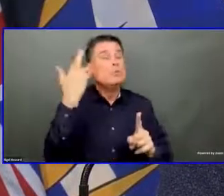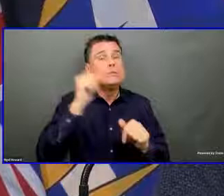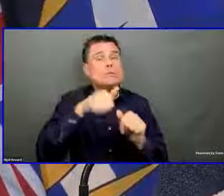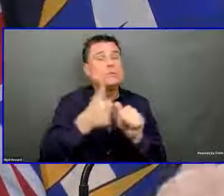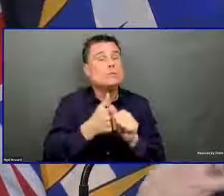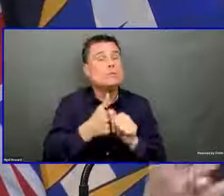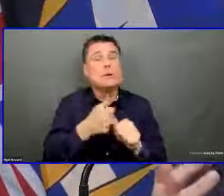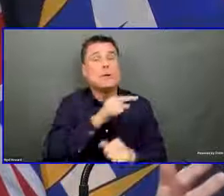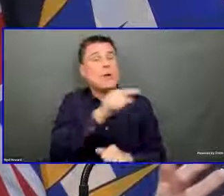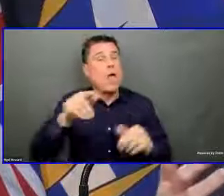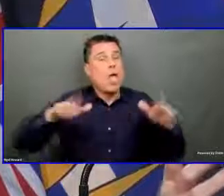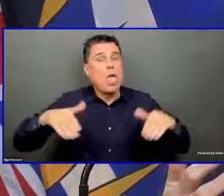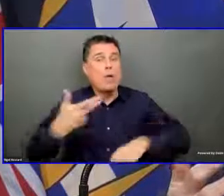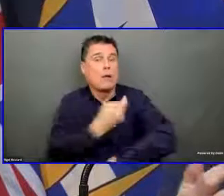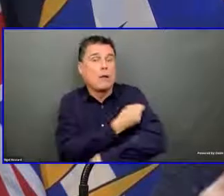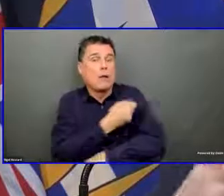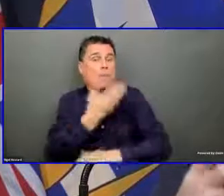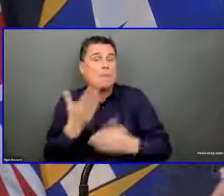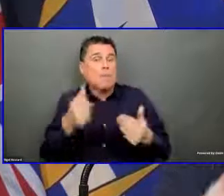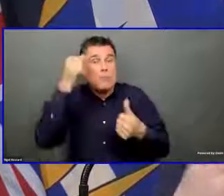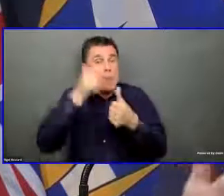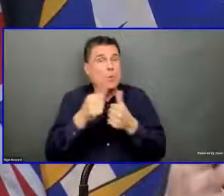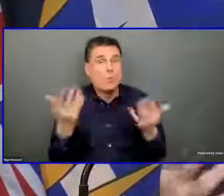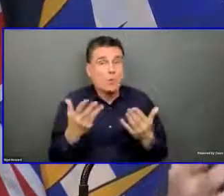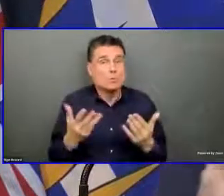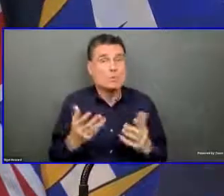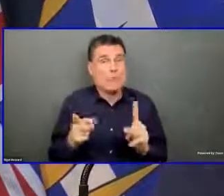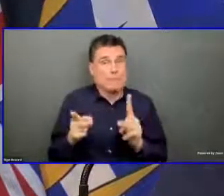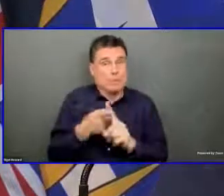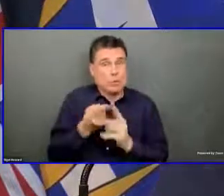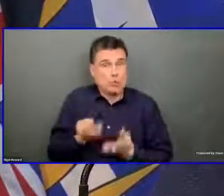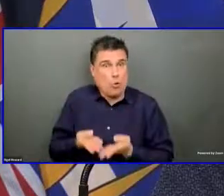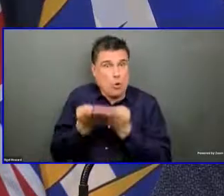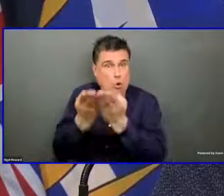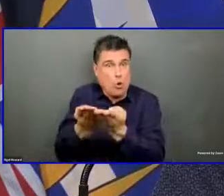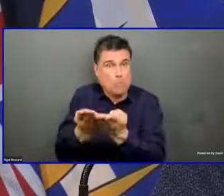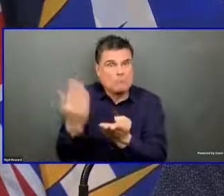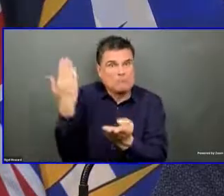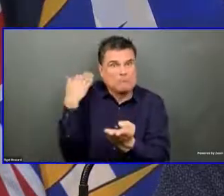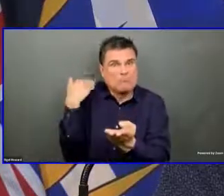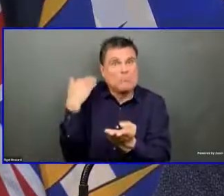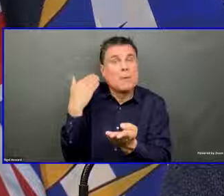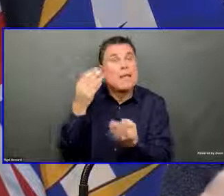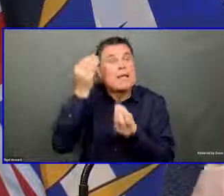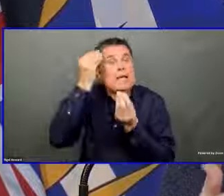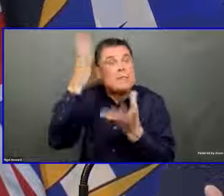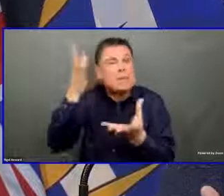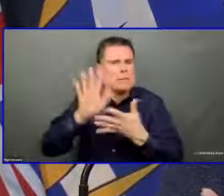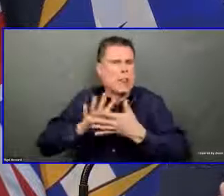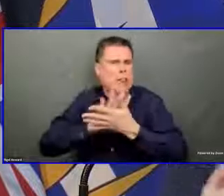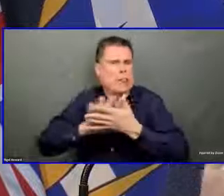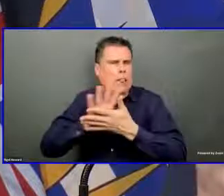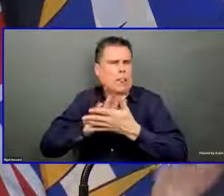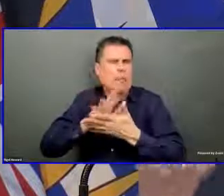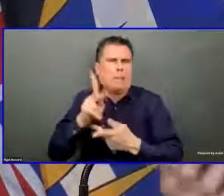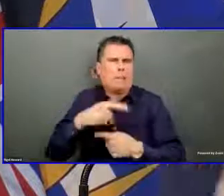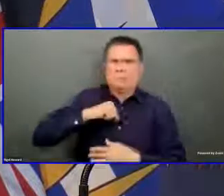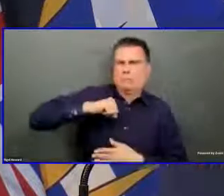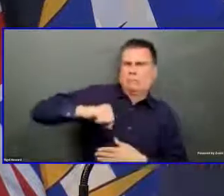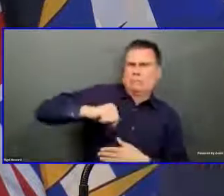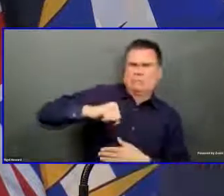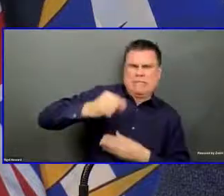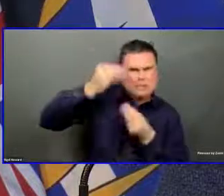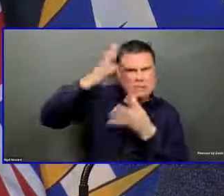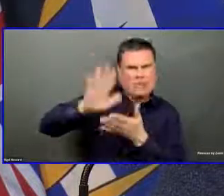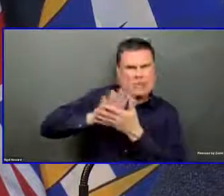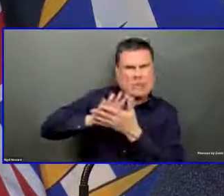have done our best to try and answer those questions and increase confidence in these vaccines. They are safe, they work, but people, we